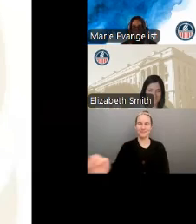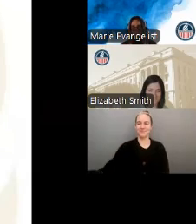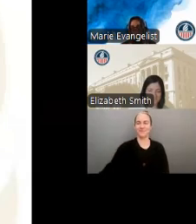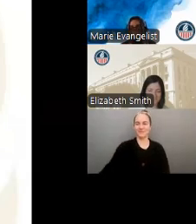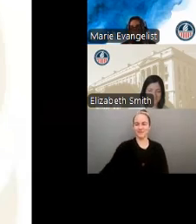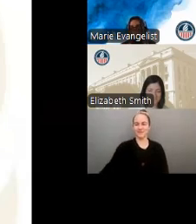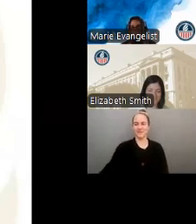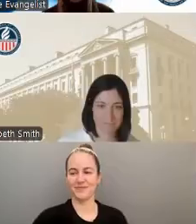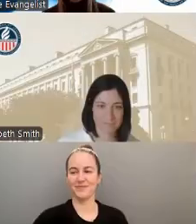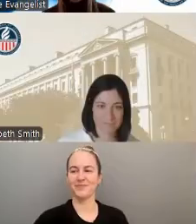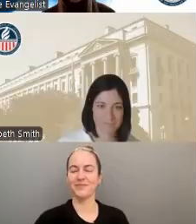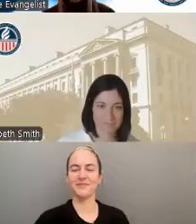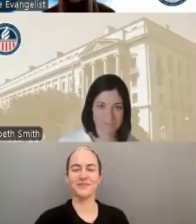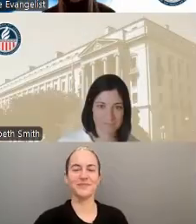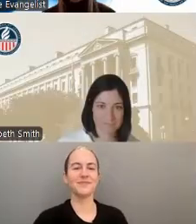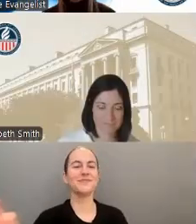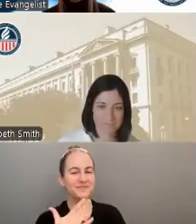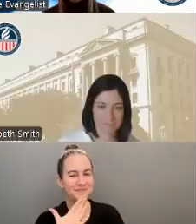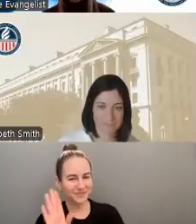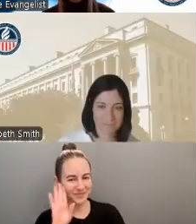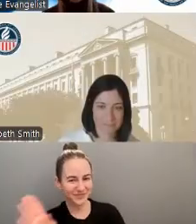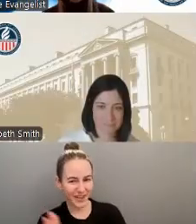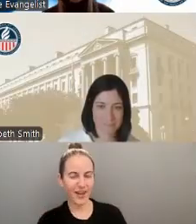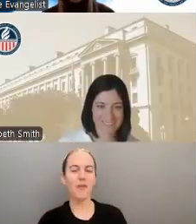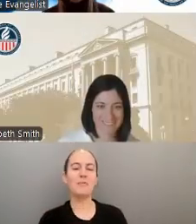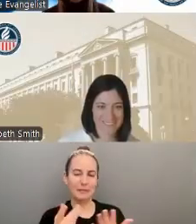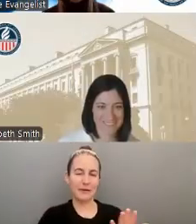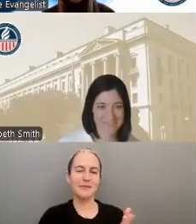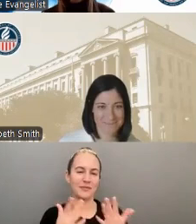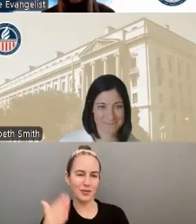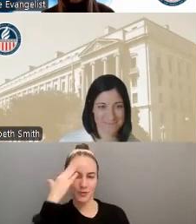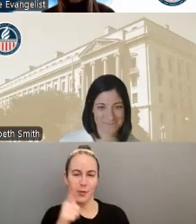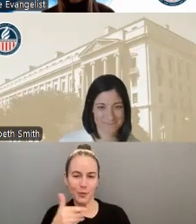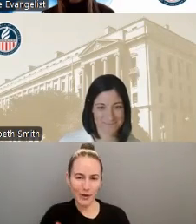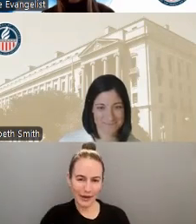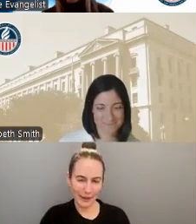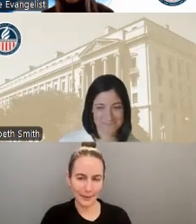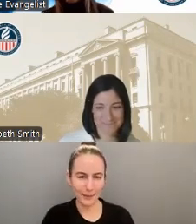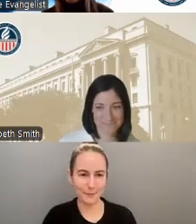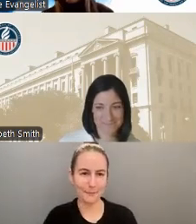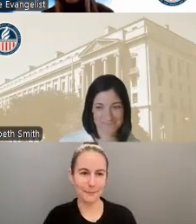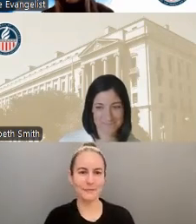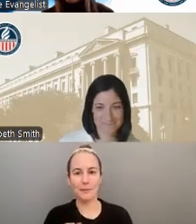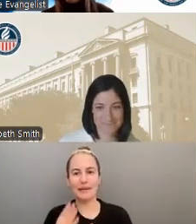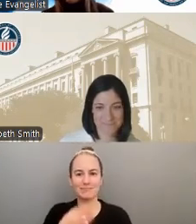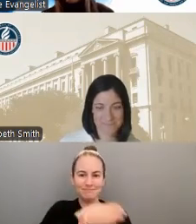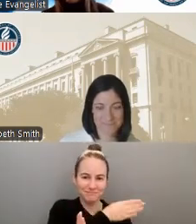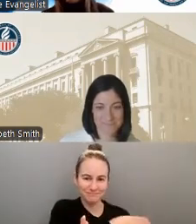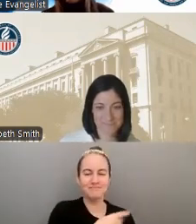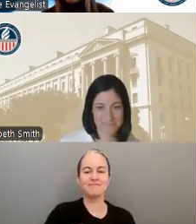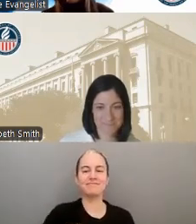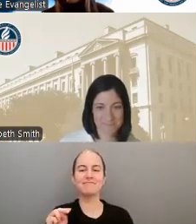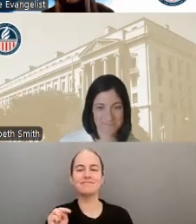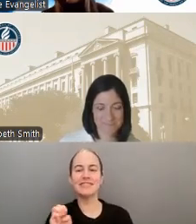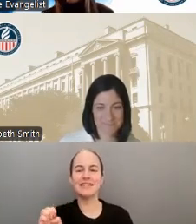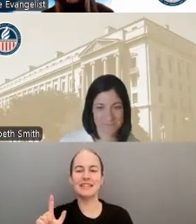Thank you, Mackenzie. Hi, everyone. I think many of you now know me from all the office-wide orientations. My name is Neelam Patel.